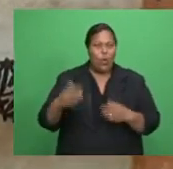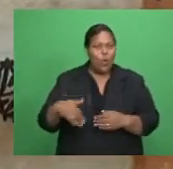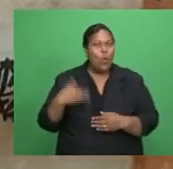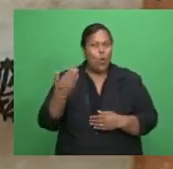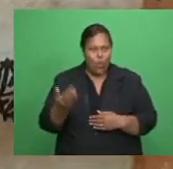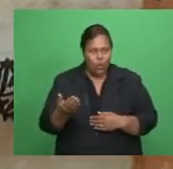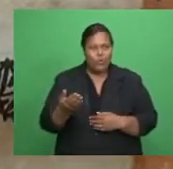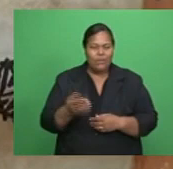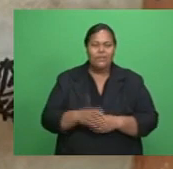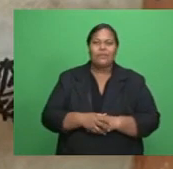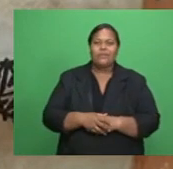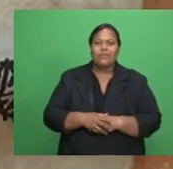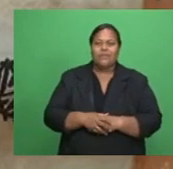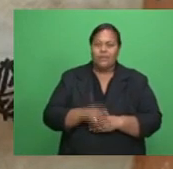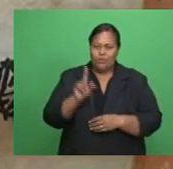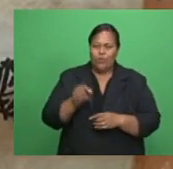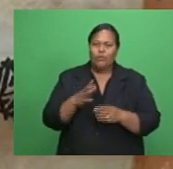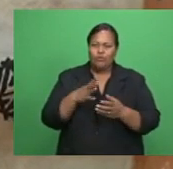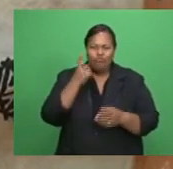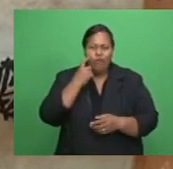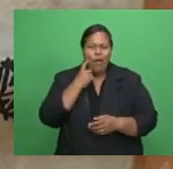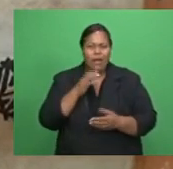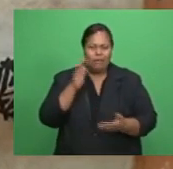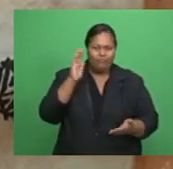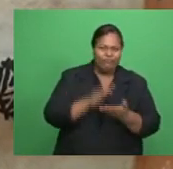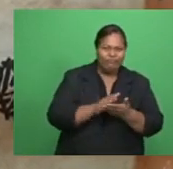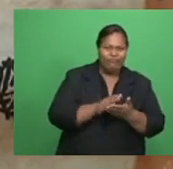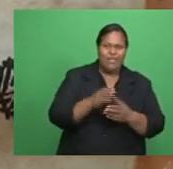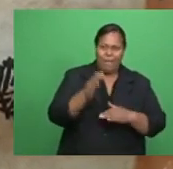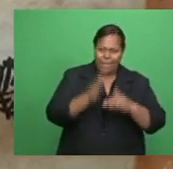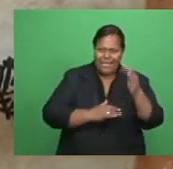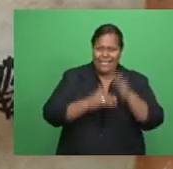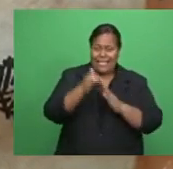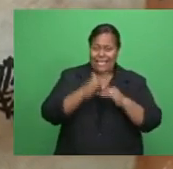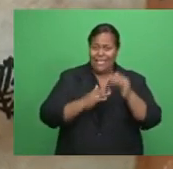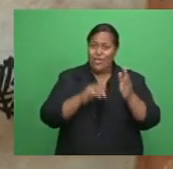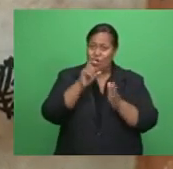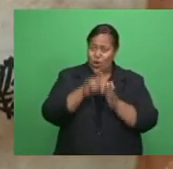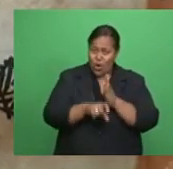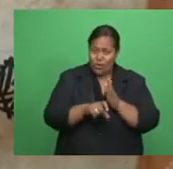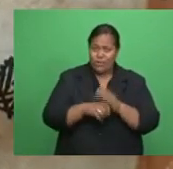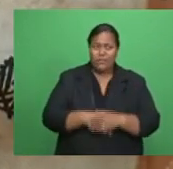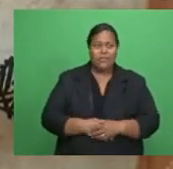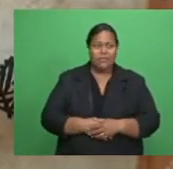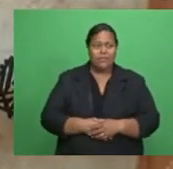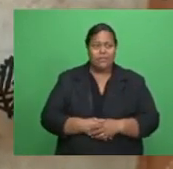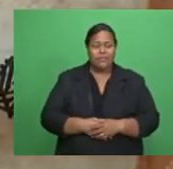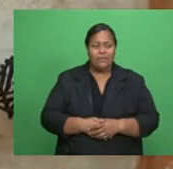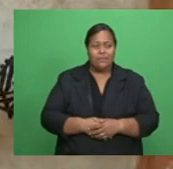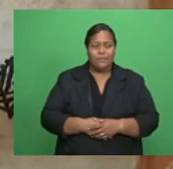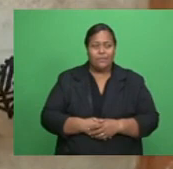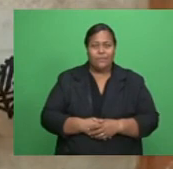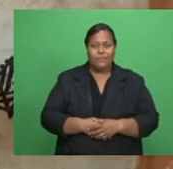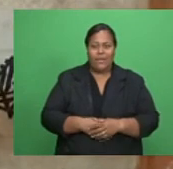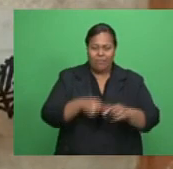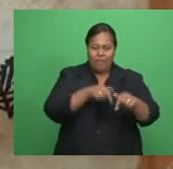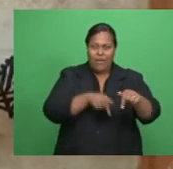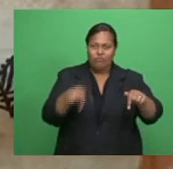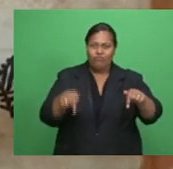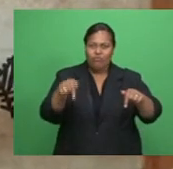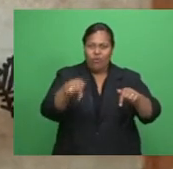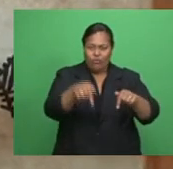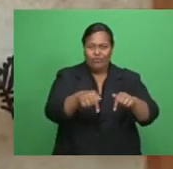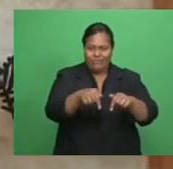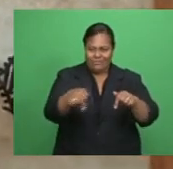reduced construction costs, and the mangroves planted in front of the wall and the vetiver grass